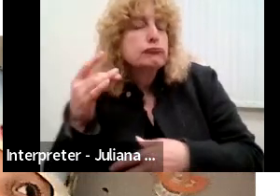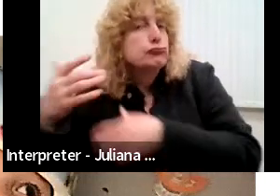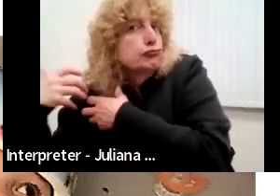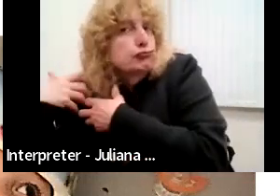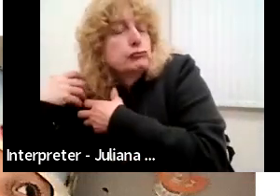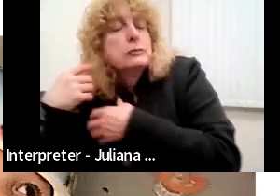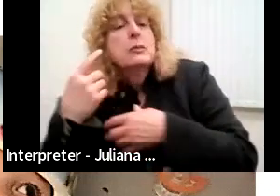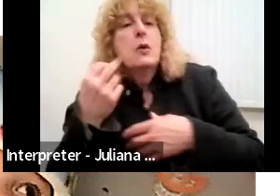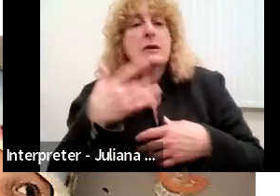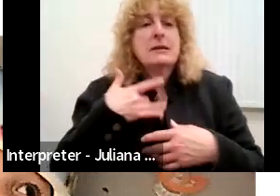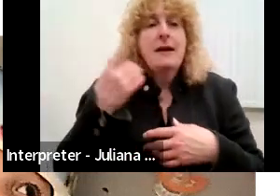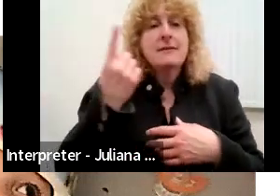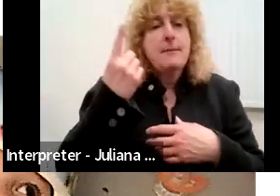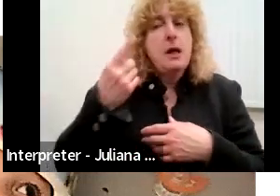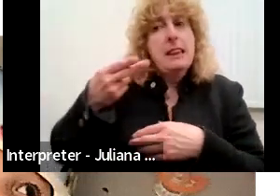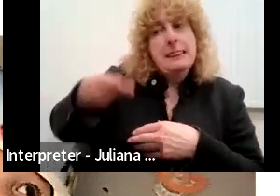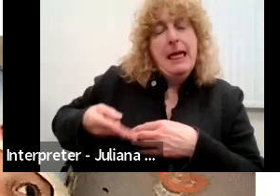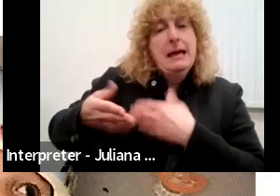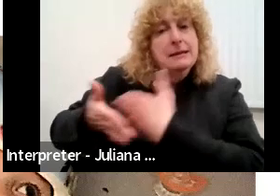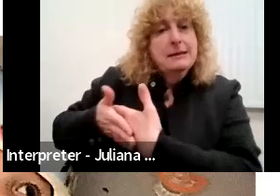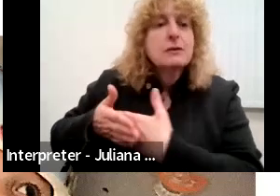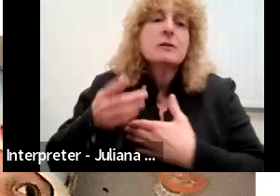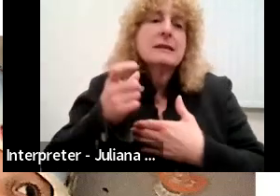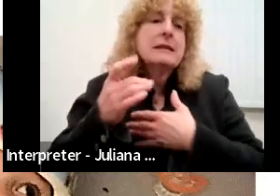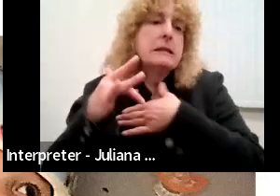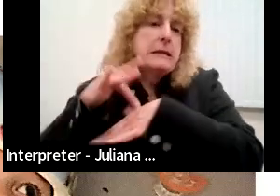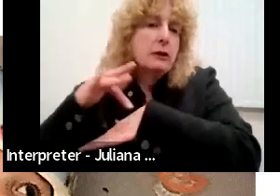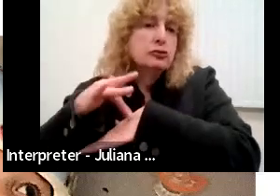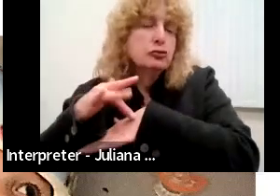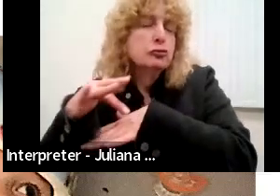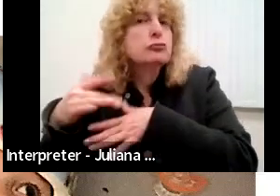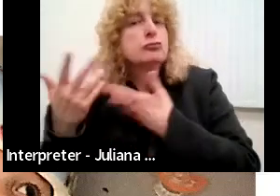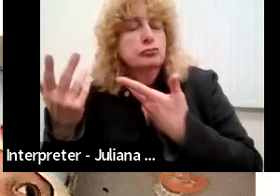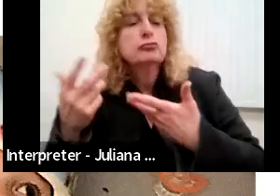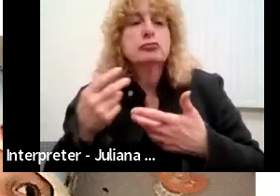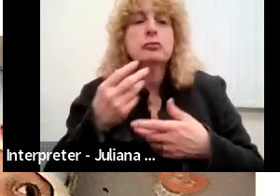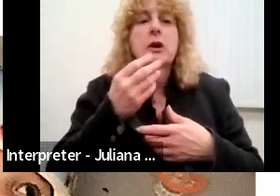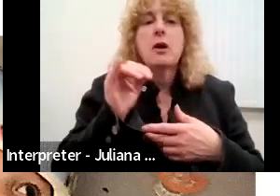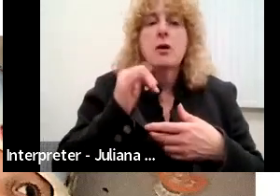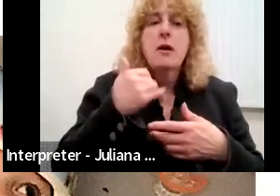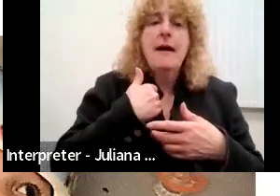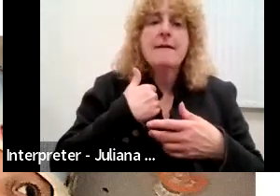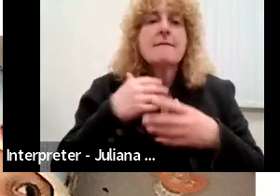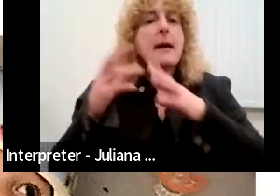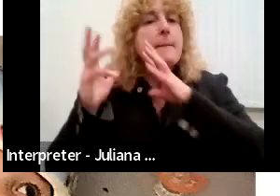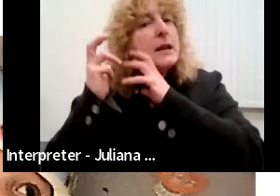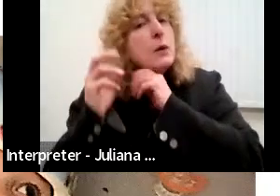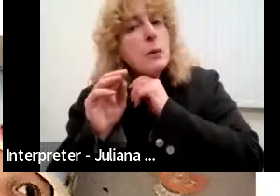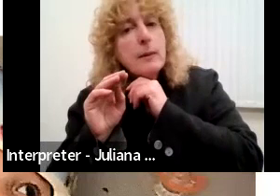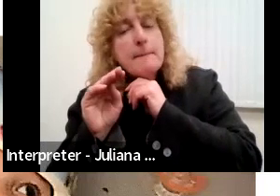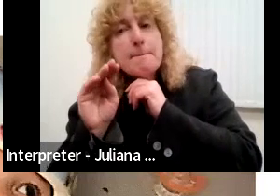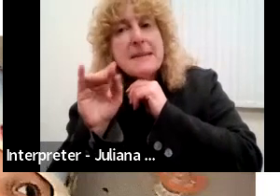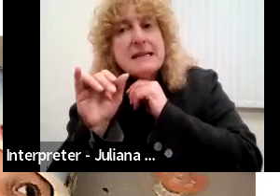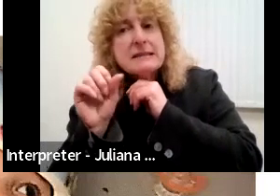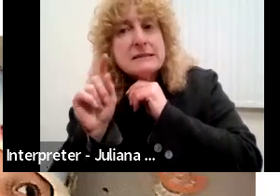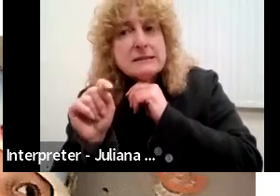of someone like, laying next to you or needing that touch. And then there's also pillow mists and sprays.